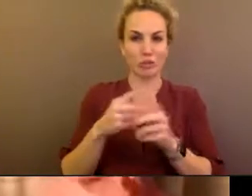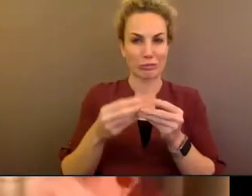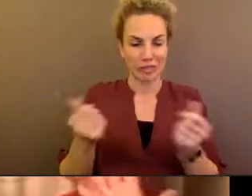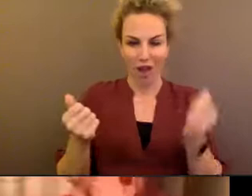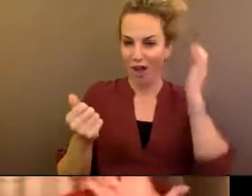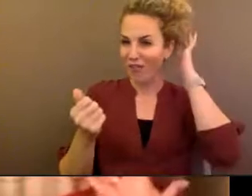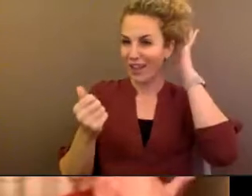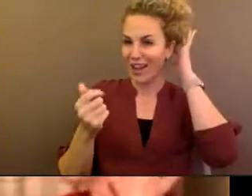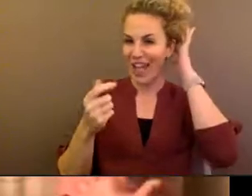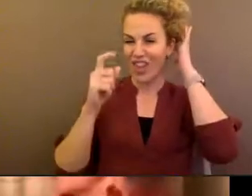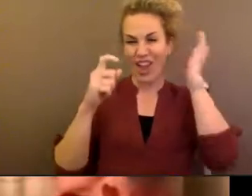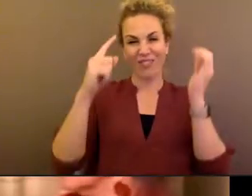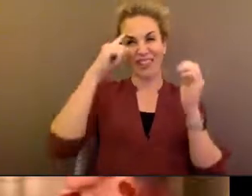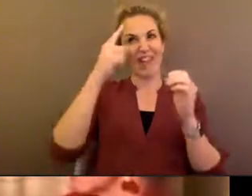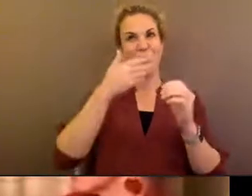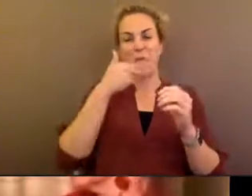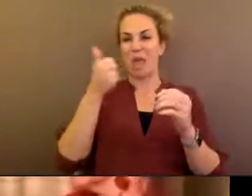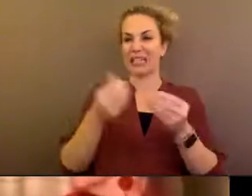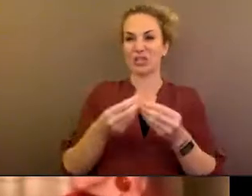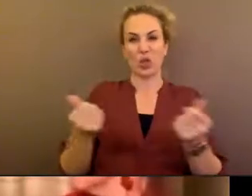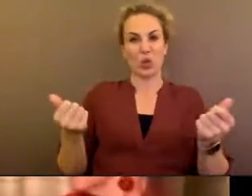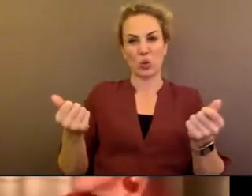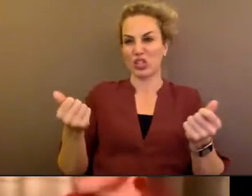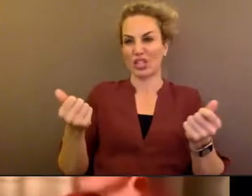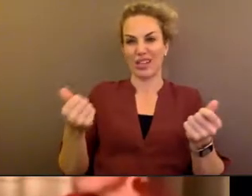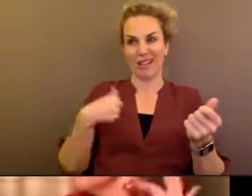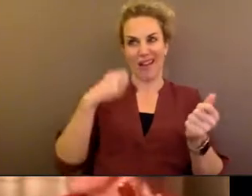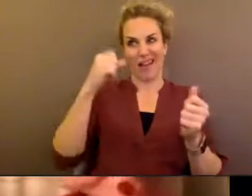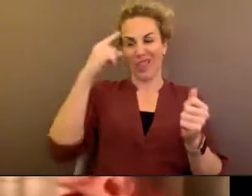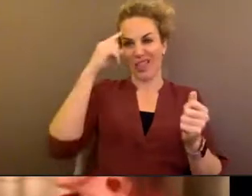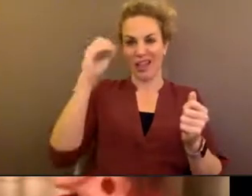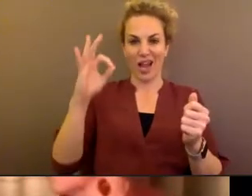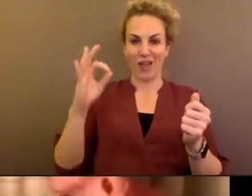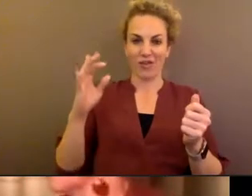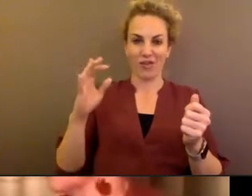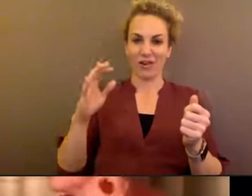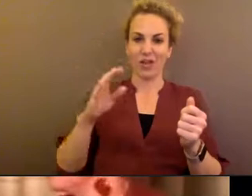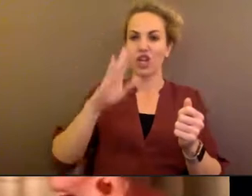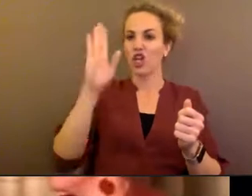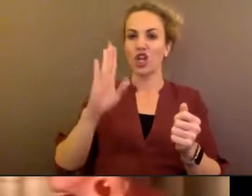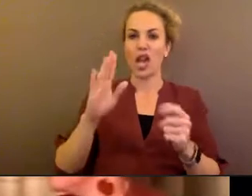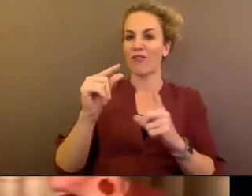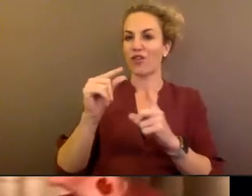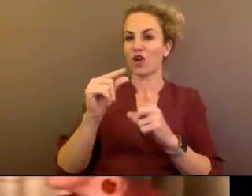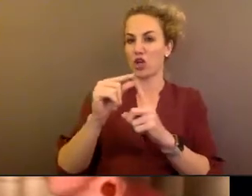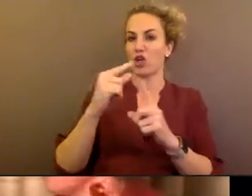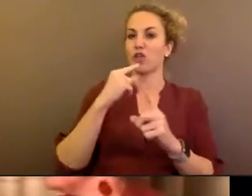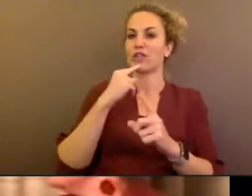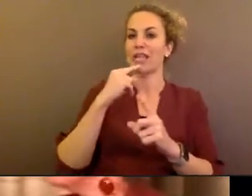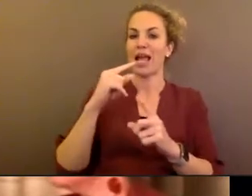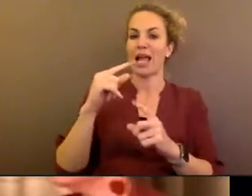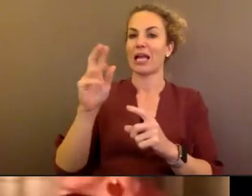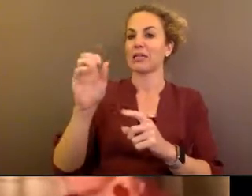say, I think this is the best resolution that I can come up with at this time. We never use the word solve. Mm-hmm. Right. We